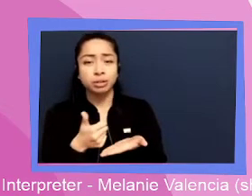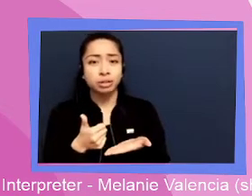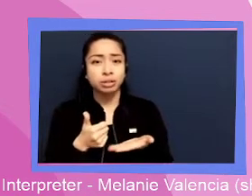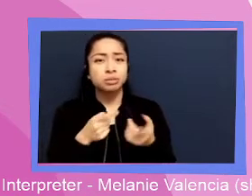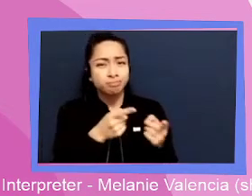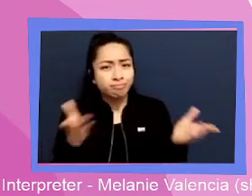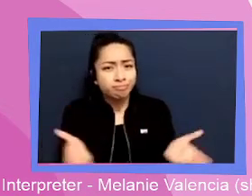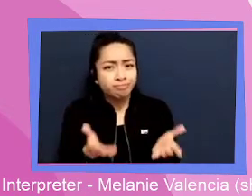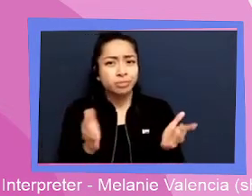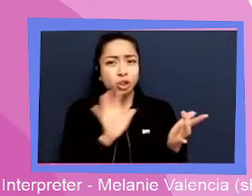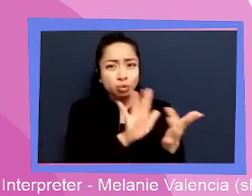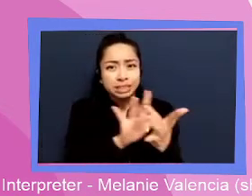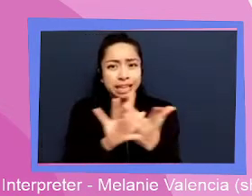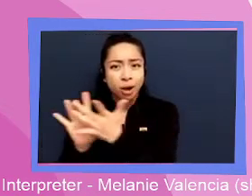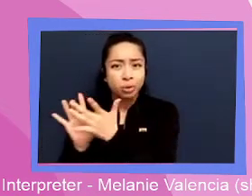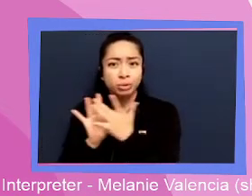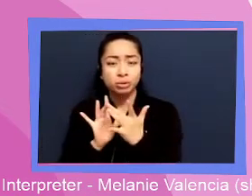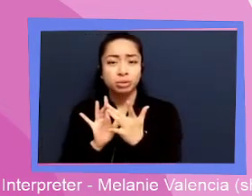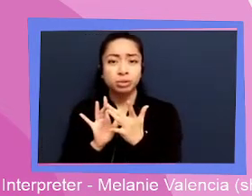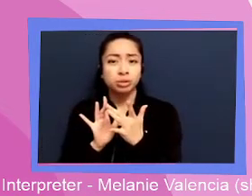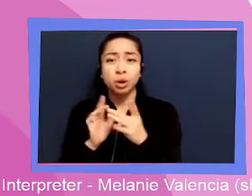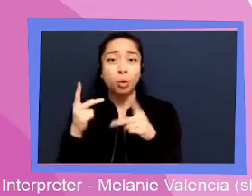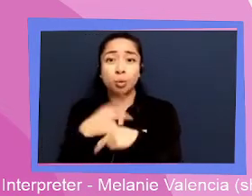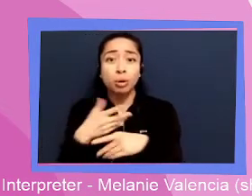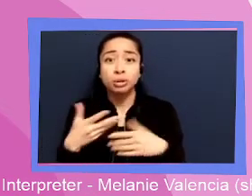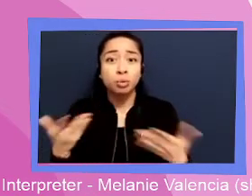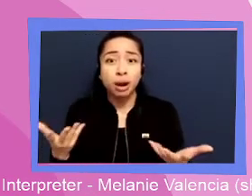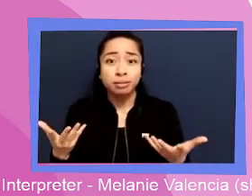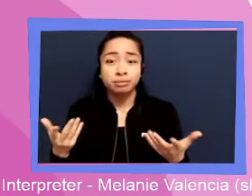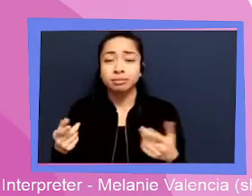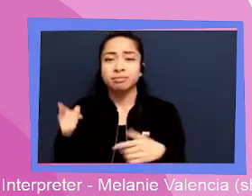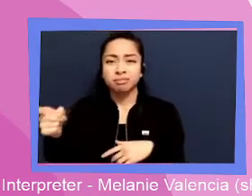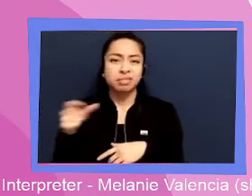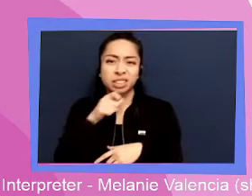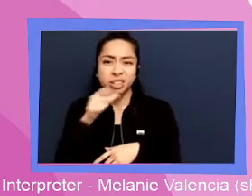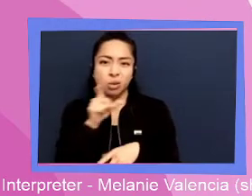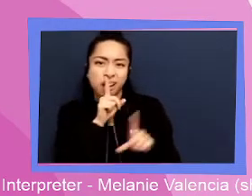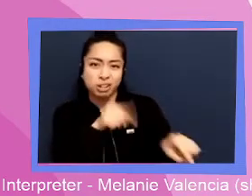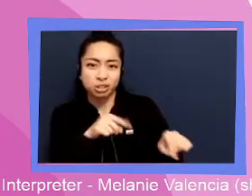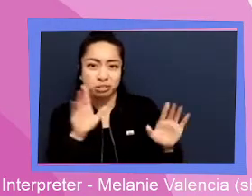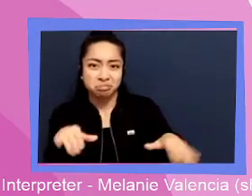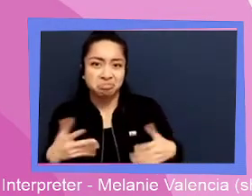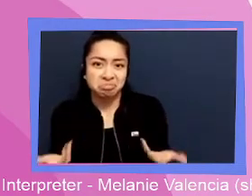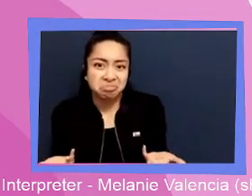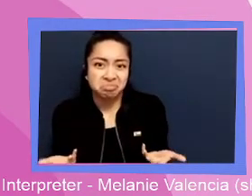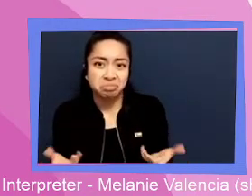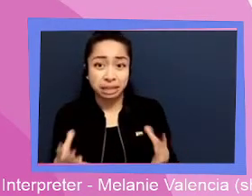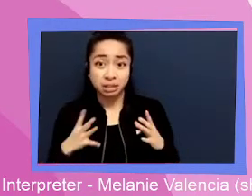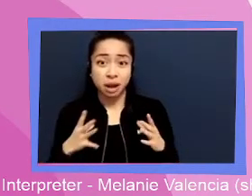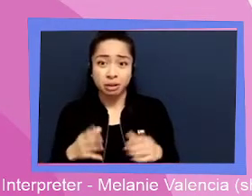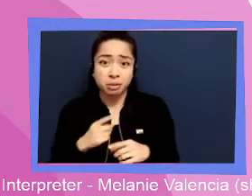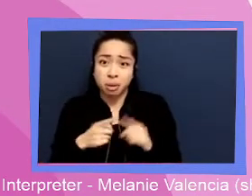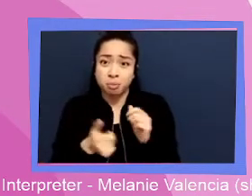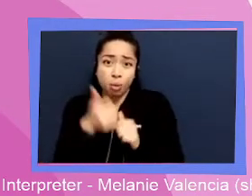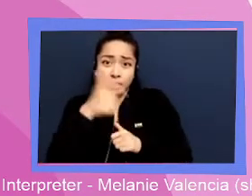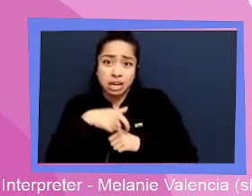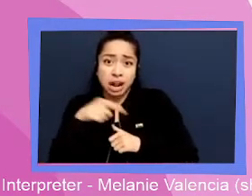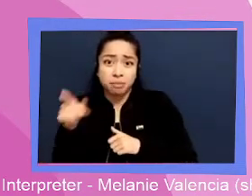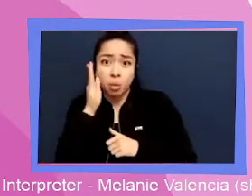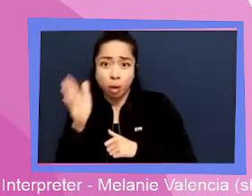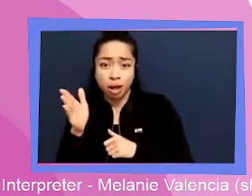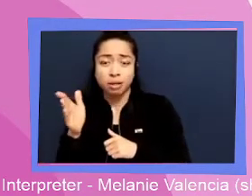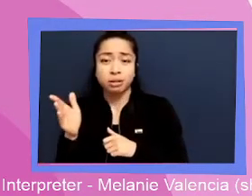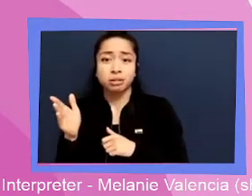Don't be, you know, like, what's the worst is that you won't hear back, you know, but in my experience, I almost always hear back. And so, you